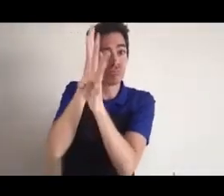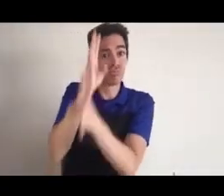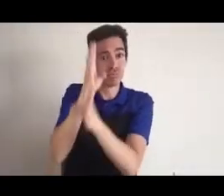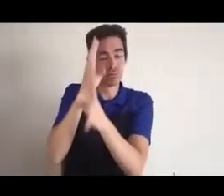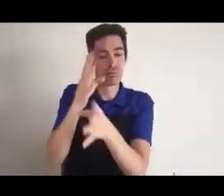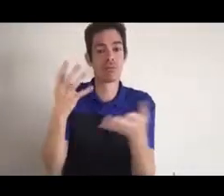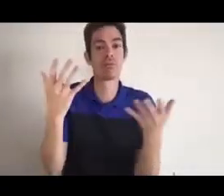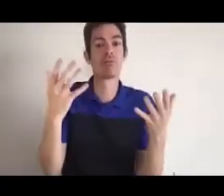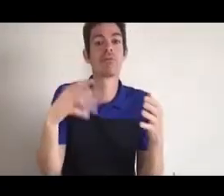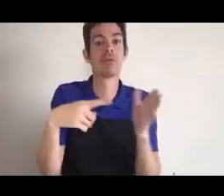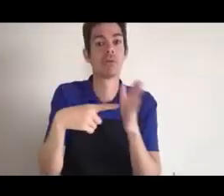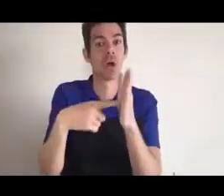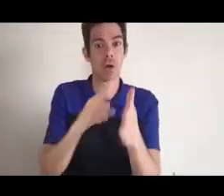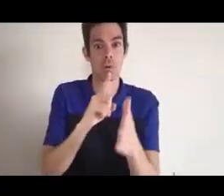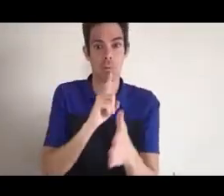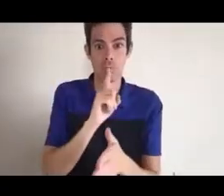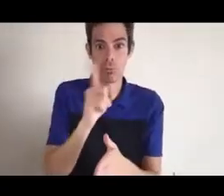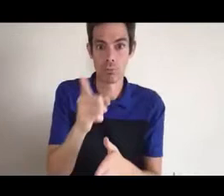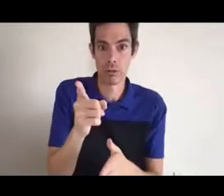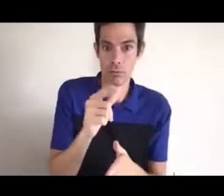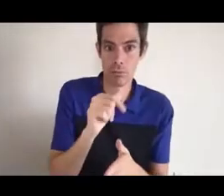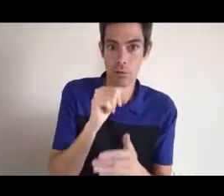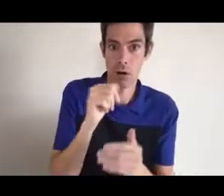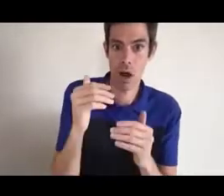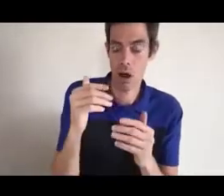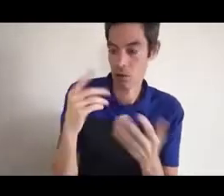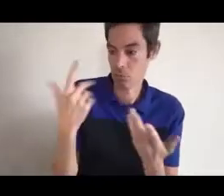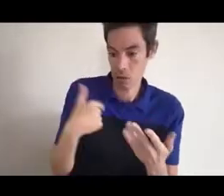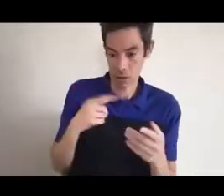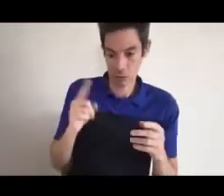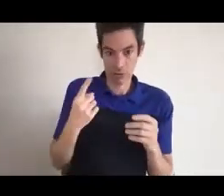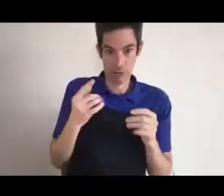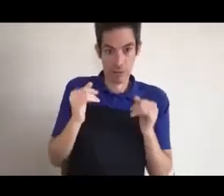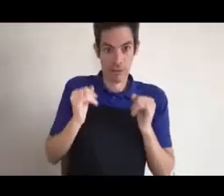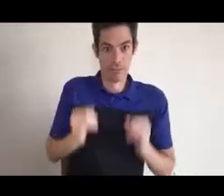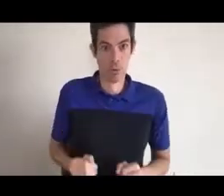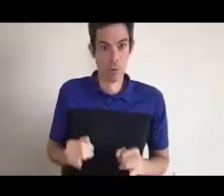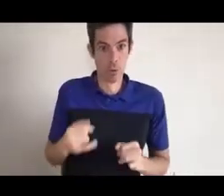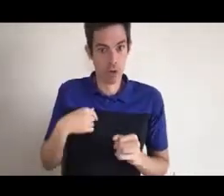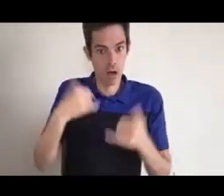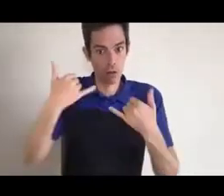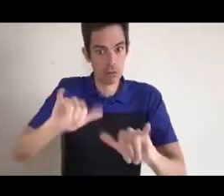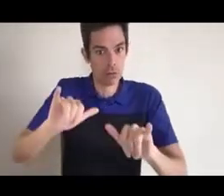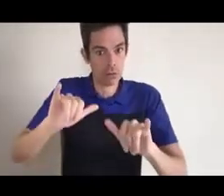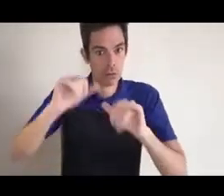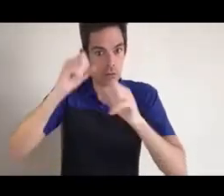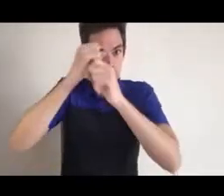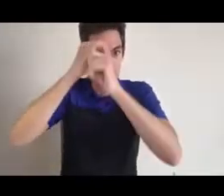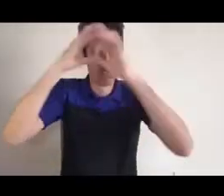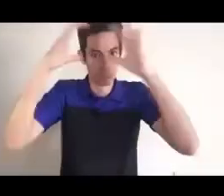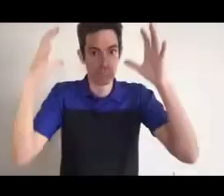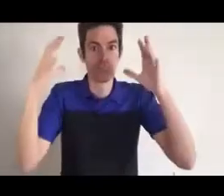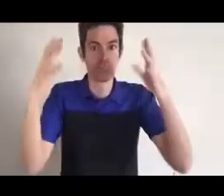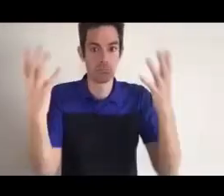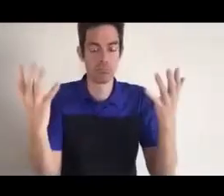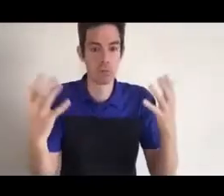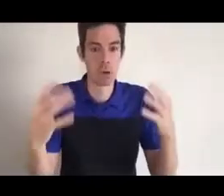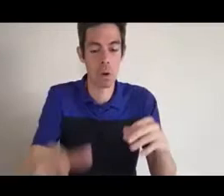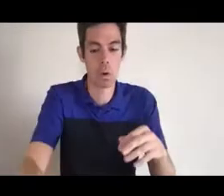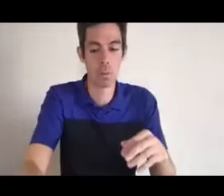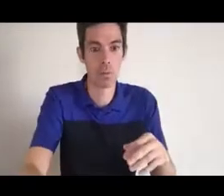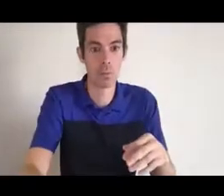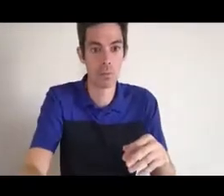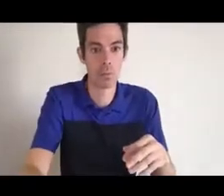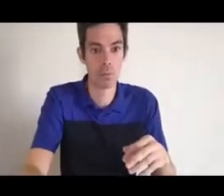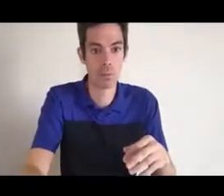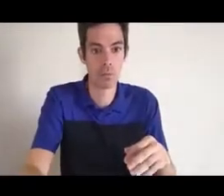or thinking as it's all coming out. So it's just me as an individual, and I'm